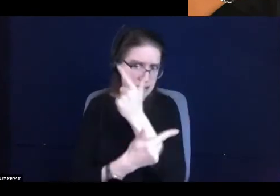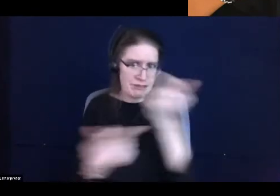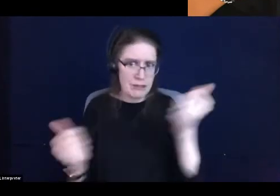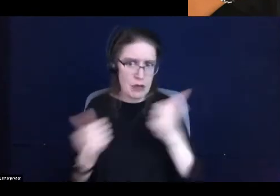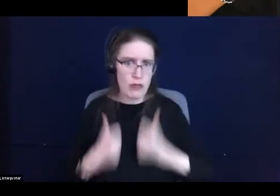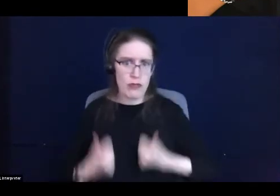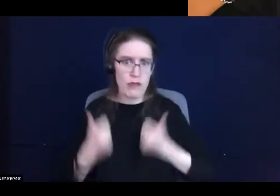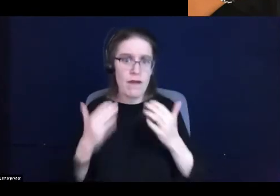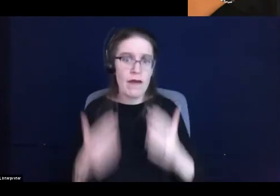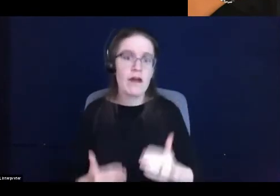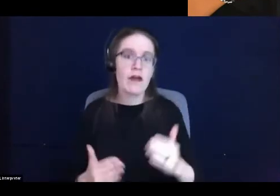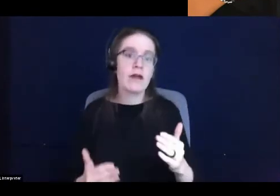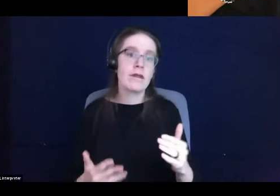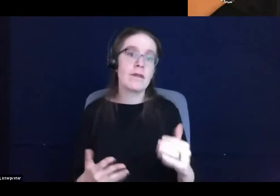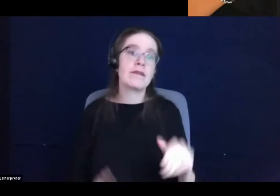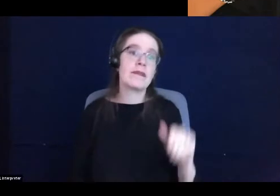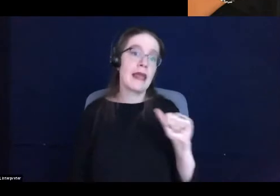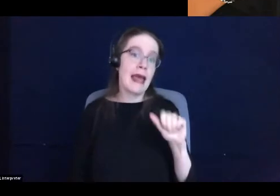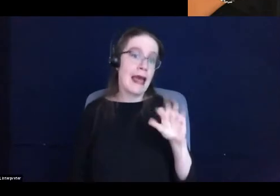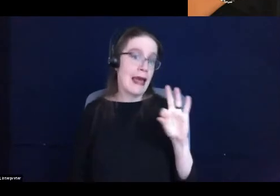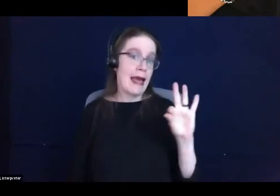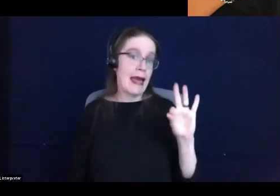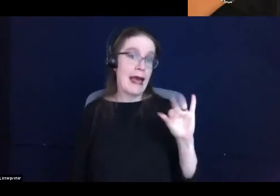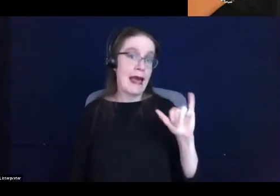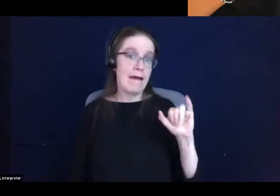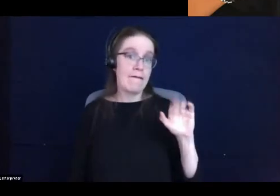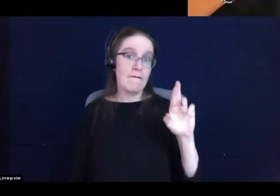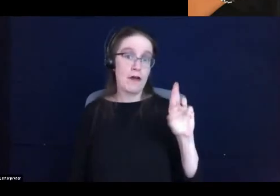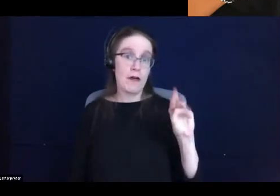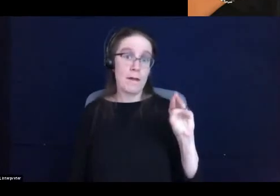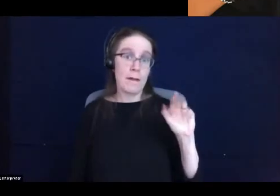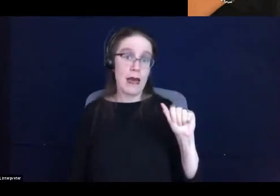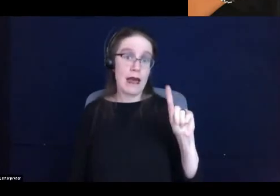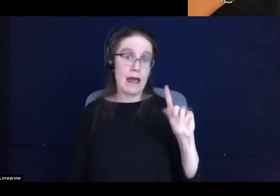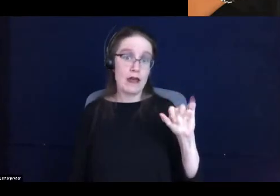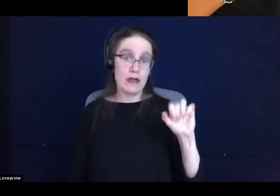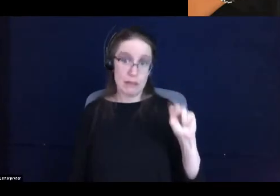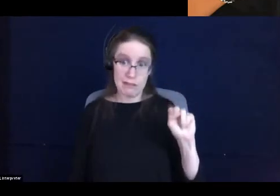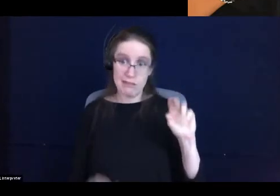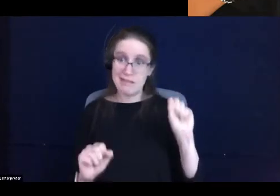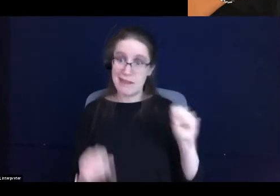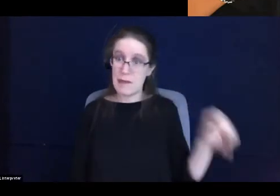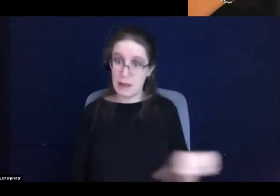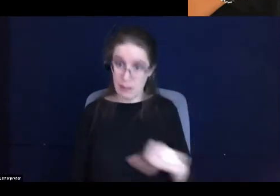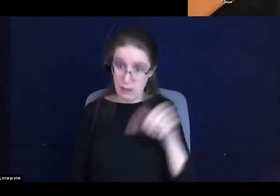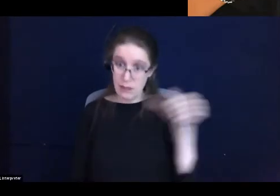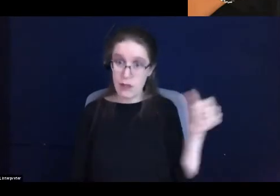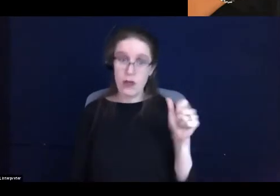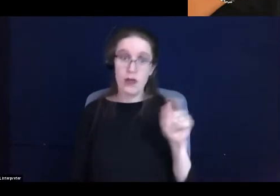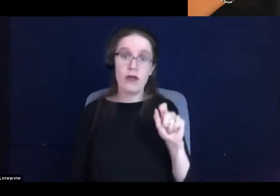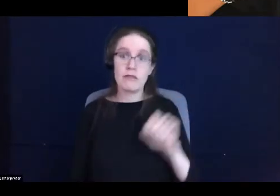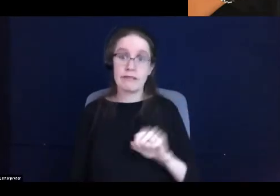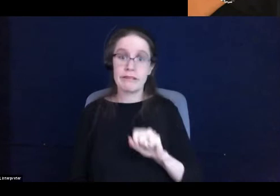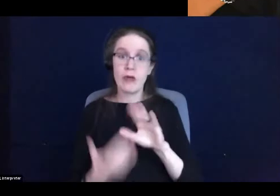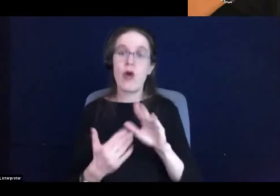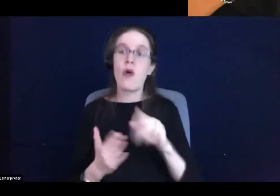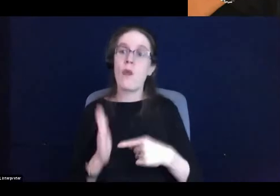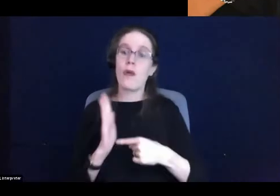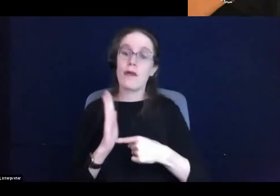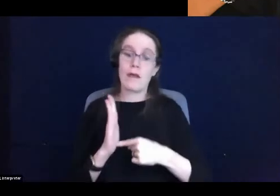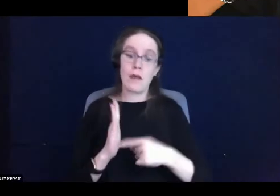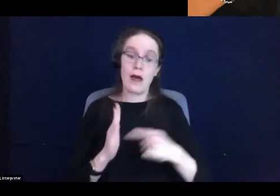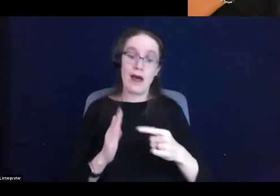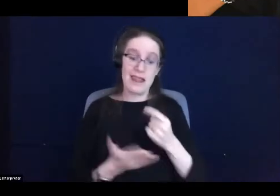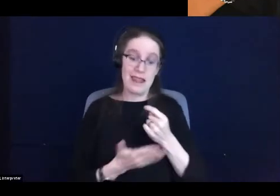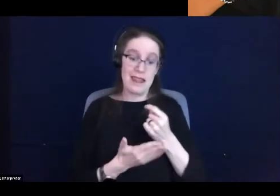Affirmations can be another grounding tool. So for one survivor I know, their therapist told them that when they feel